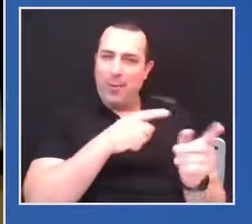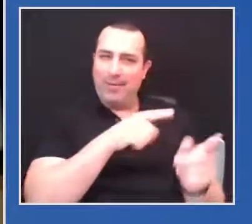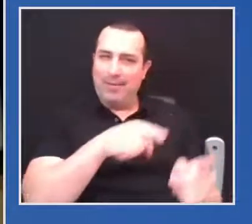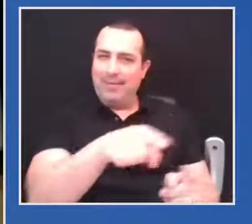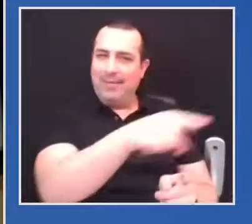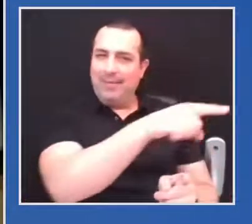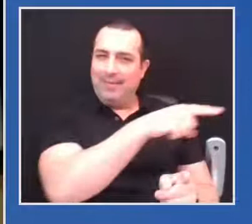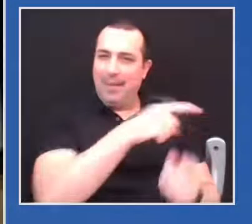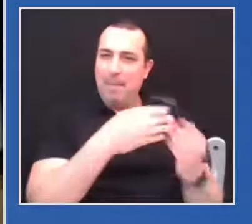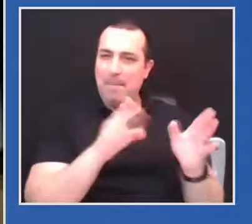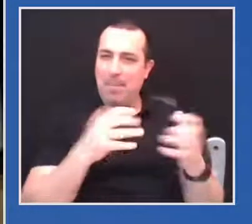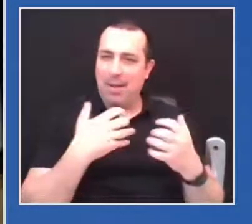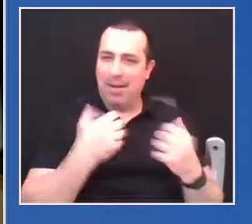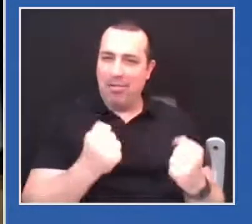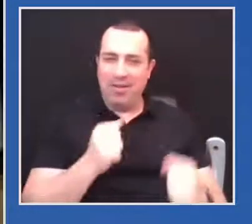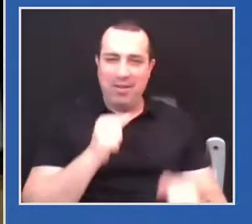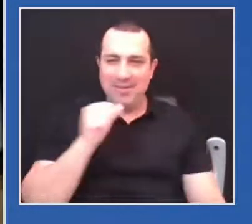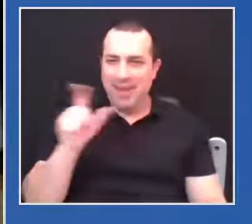integrity.